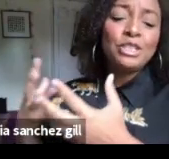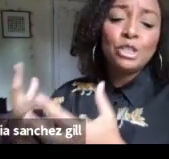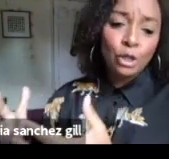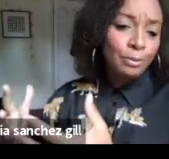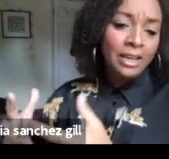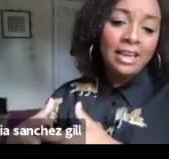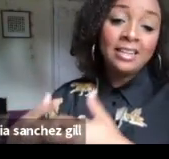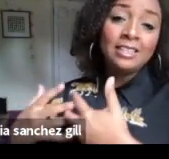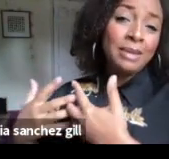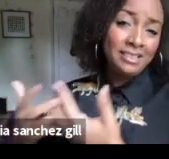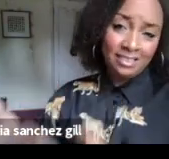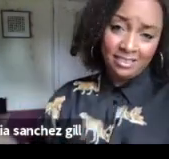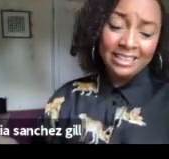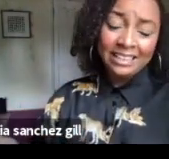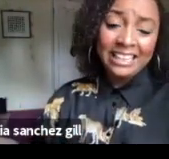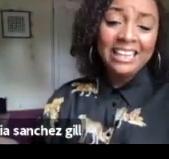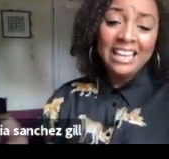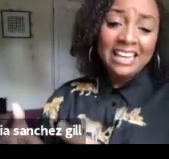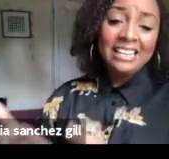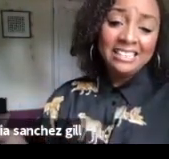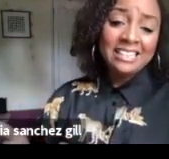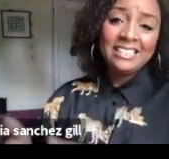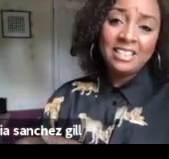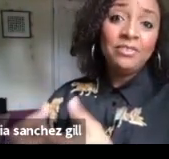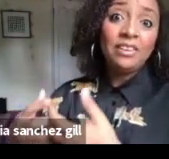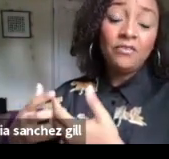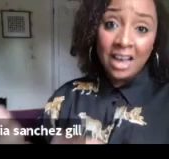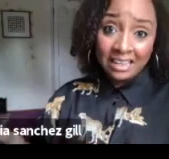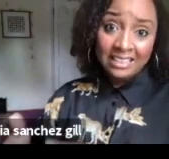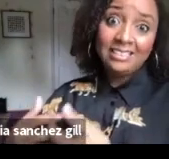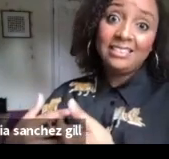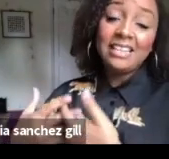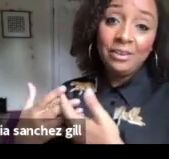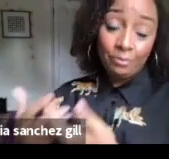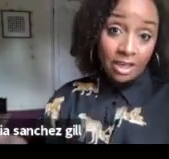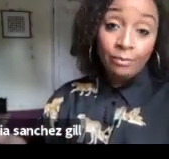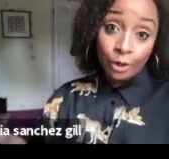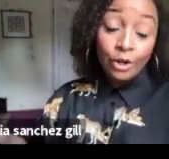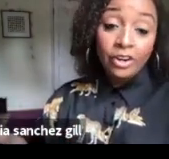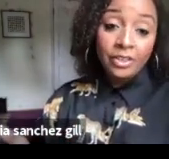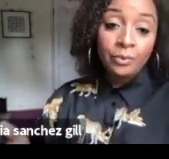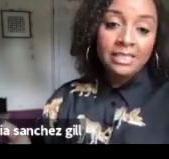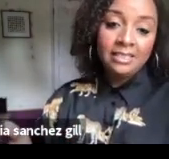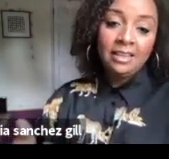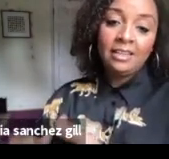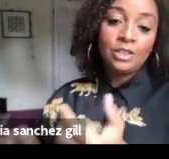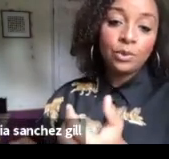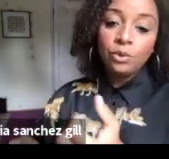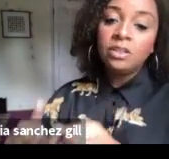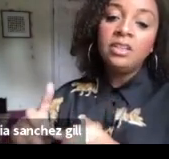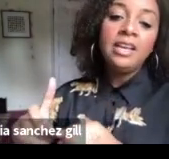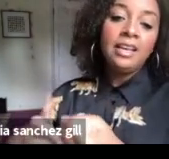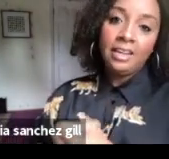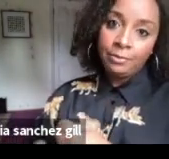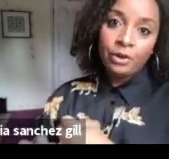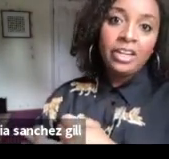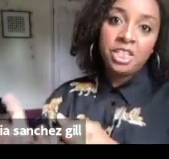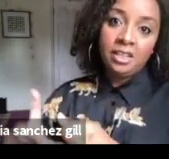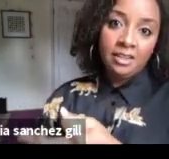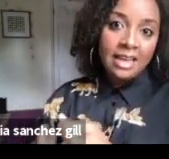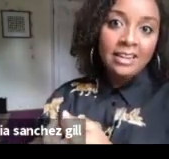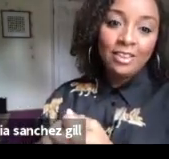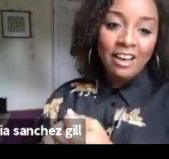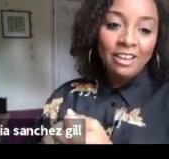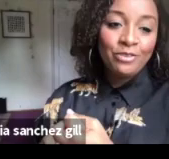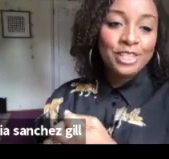most disturbing and in some cases deadly incidents of violence and murder that we see in school, in